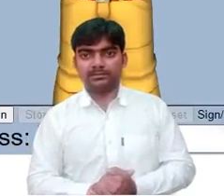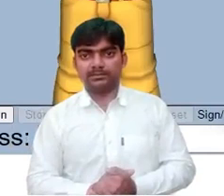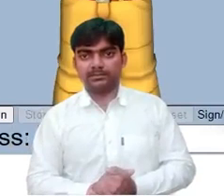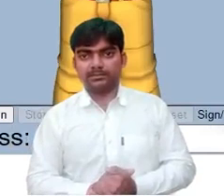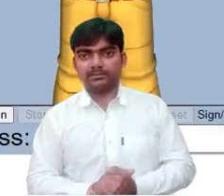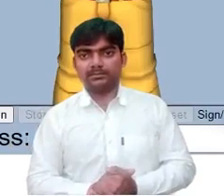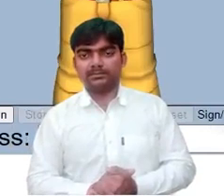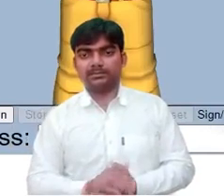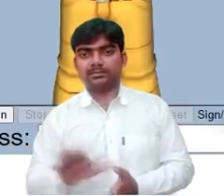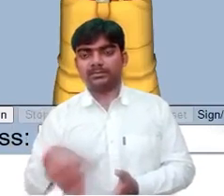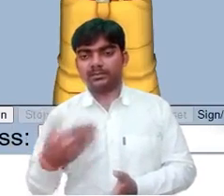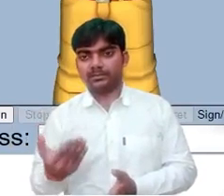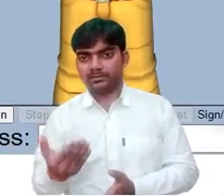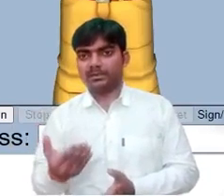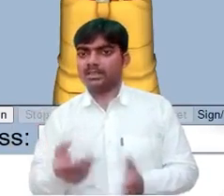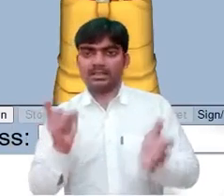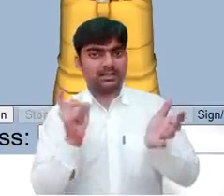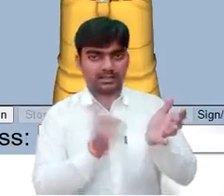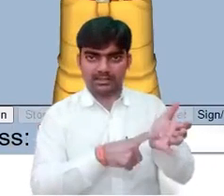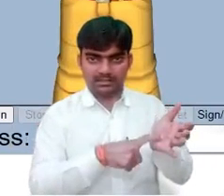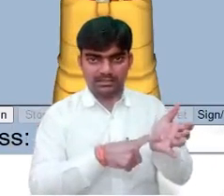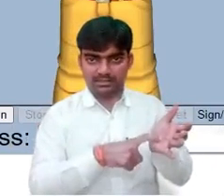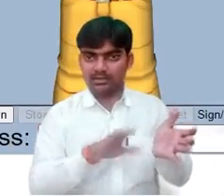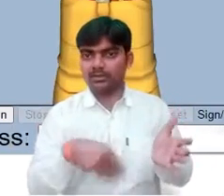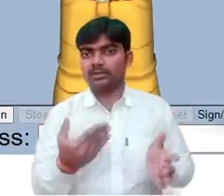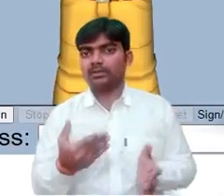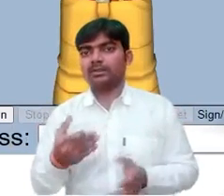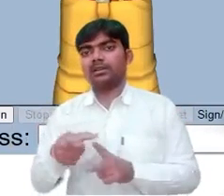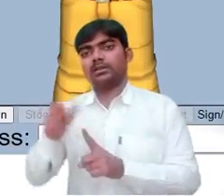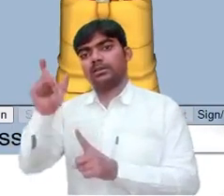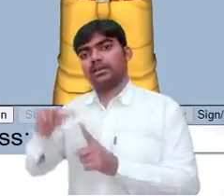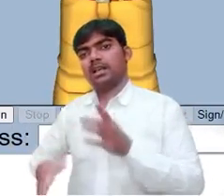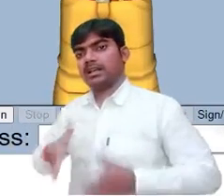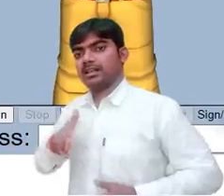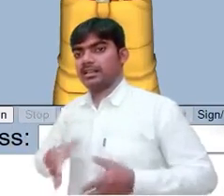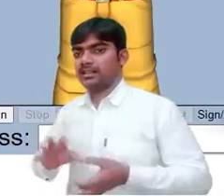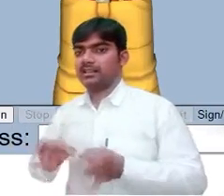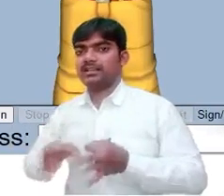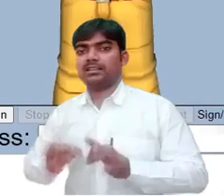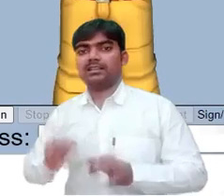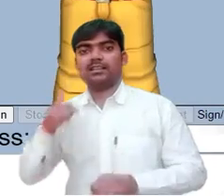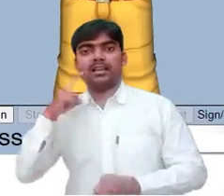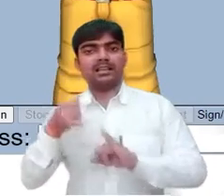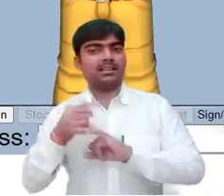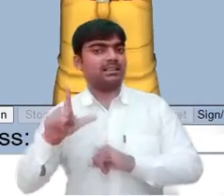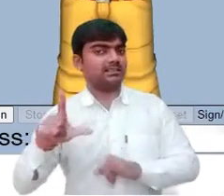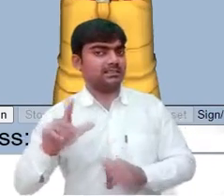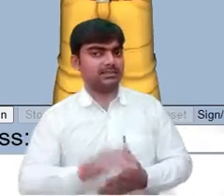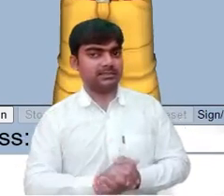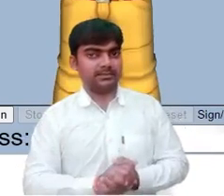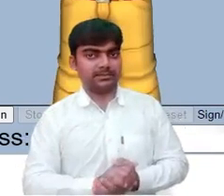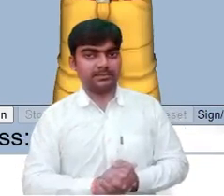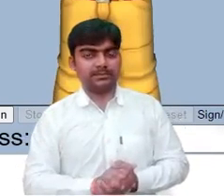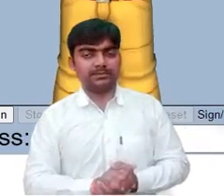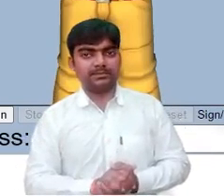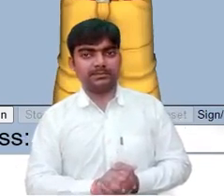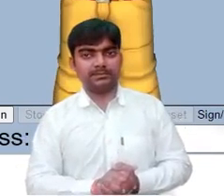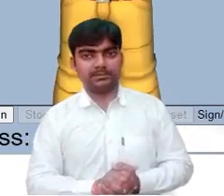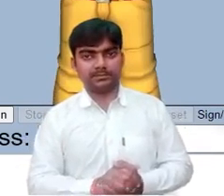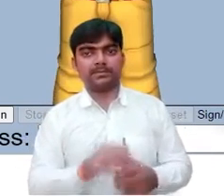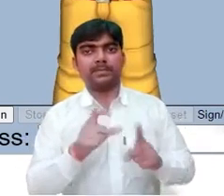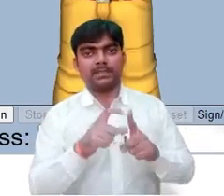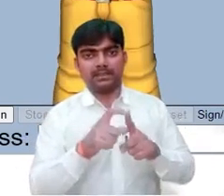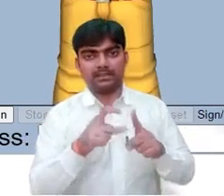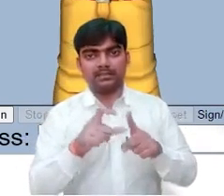the dynamic announcements, we have divided the dynamic announcements in 10 categories. Arriving, arriving shortly,